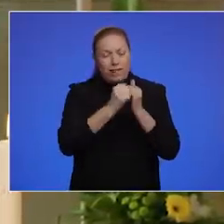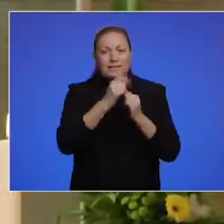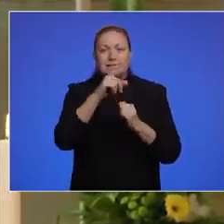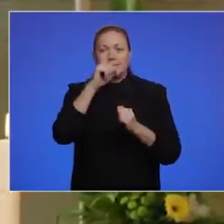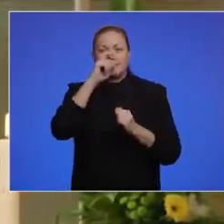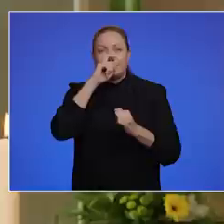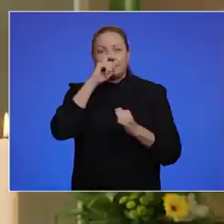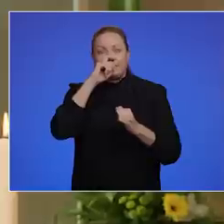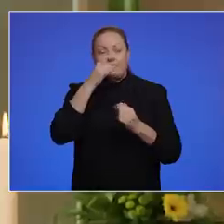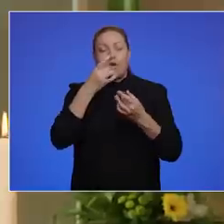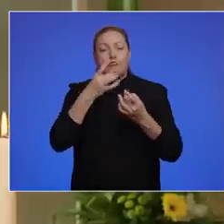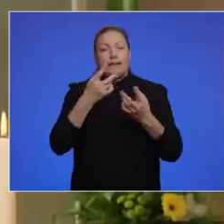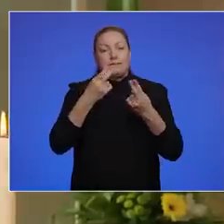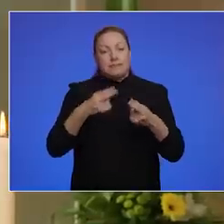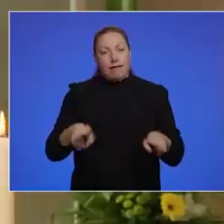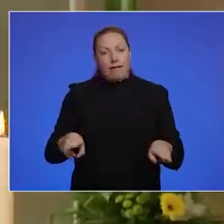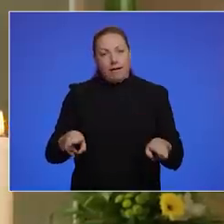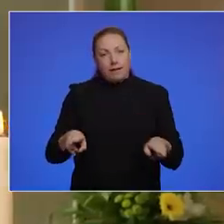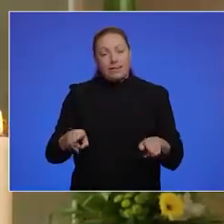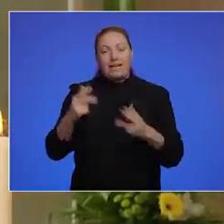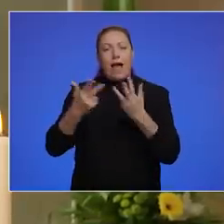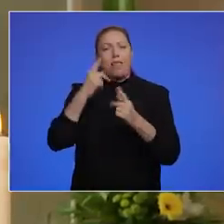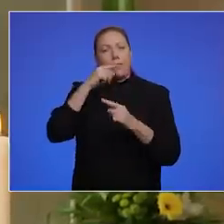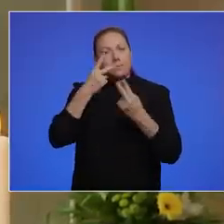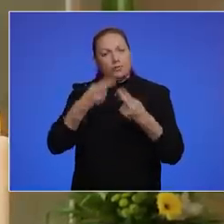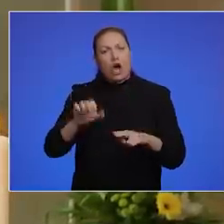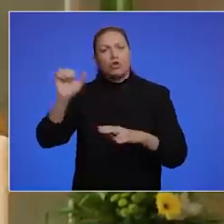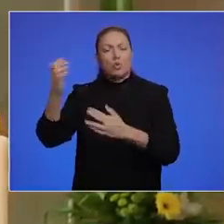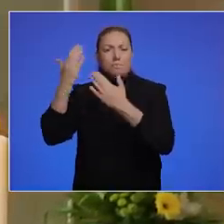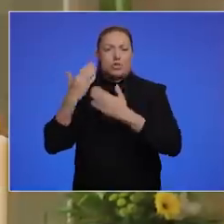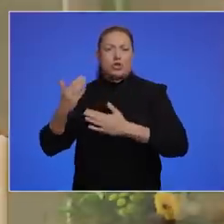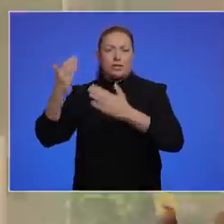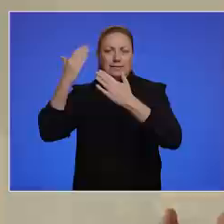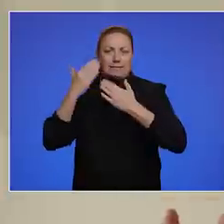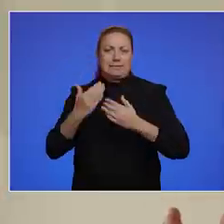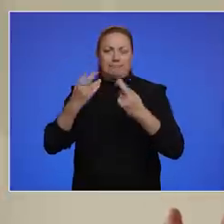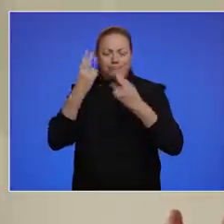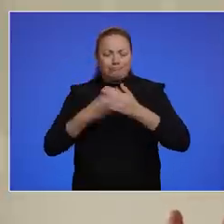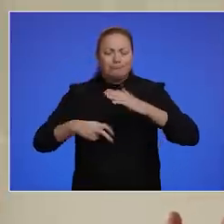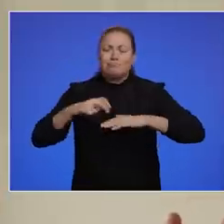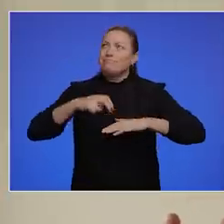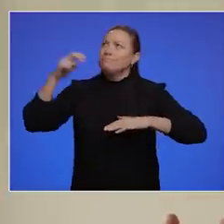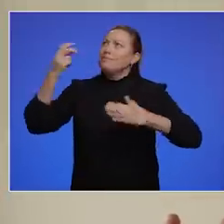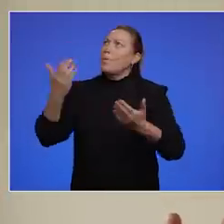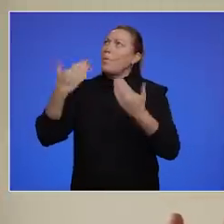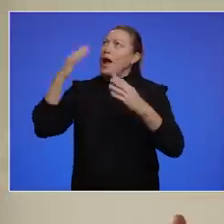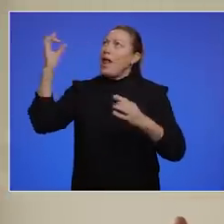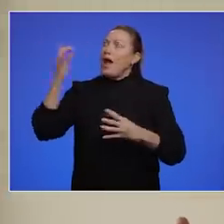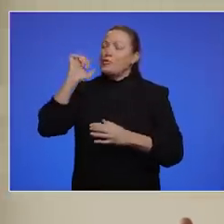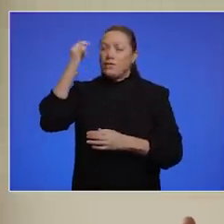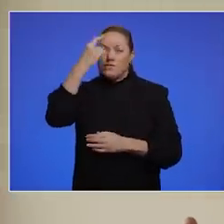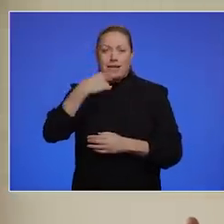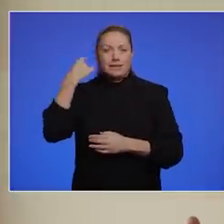Who have fallen asleep in the hope of the resurrection And all who have died in your mercy Welcome them into the light of your face